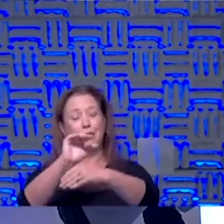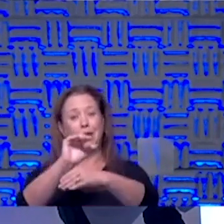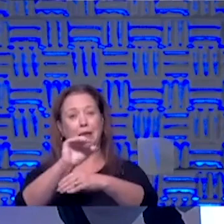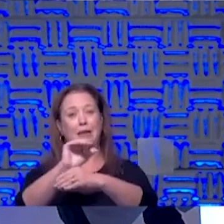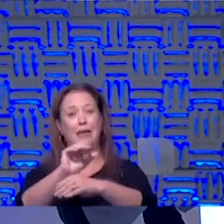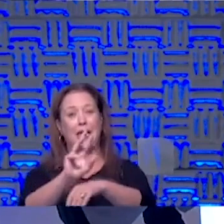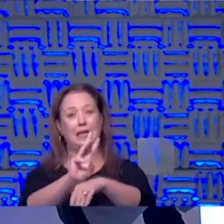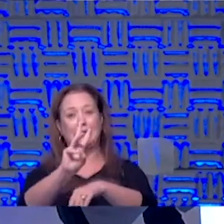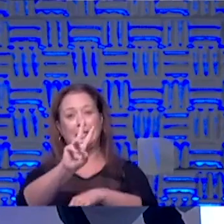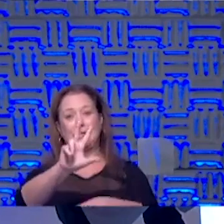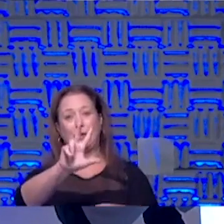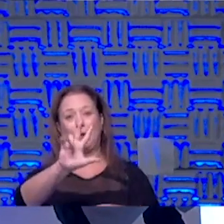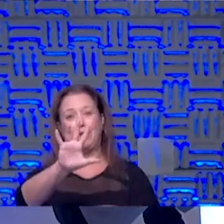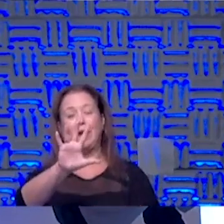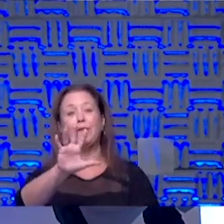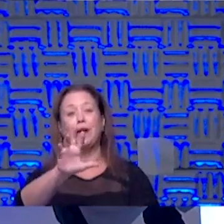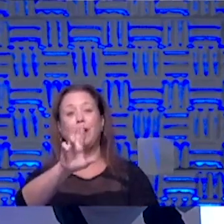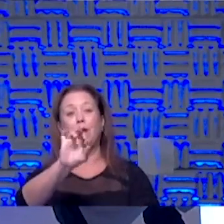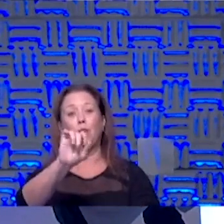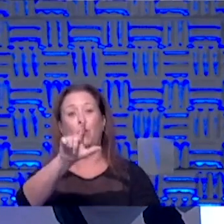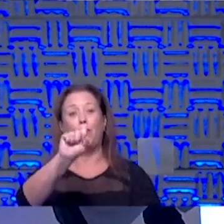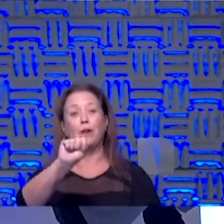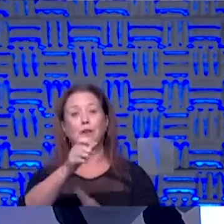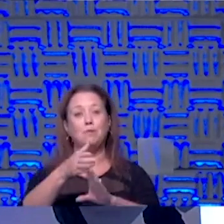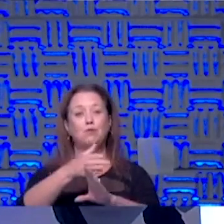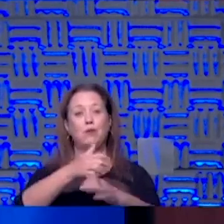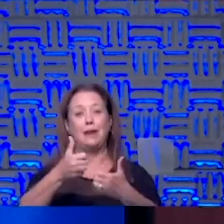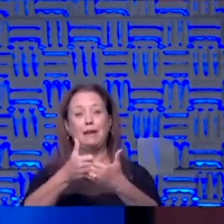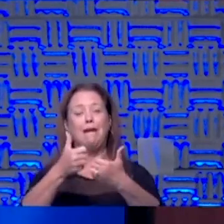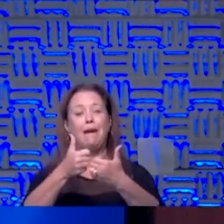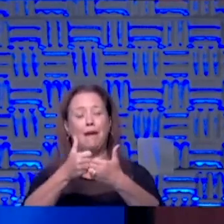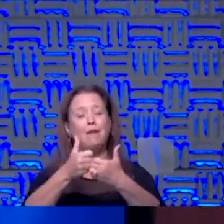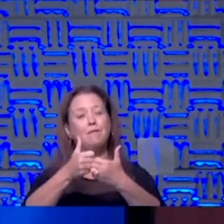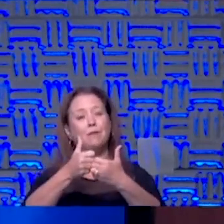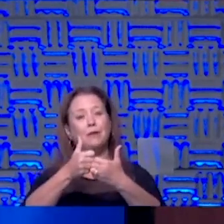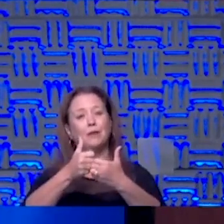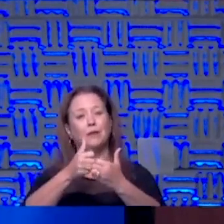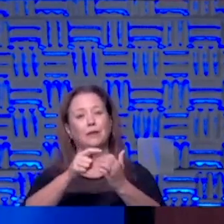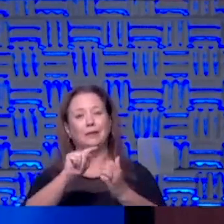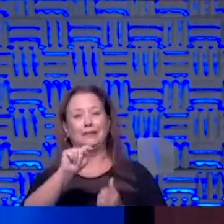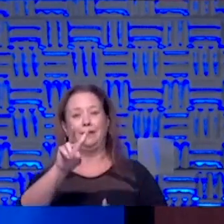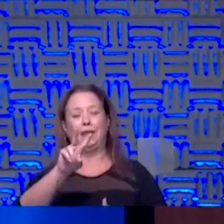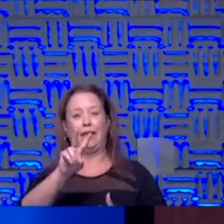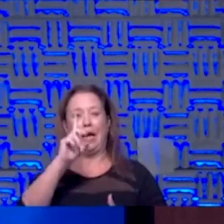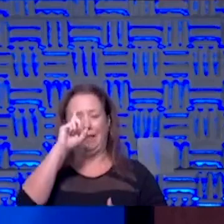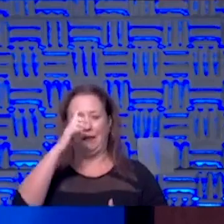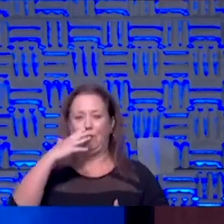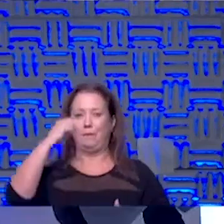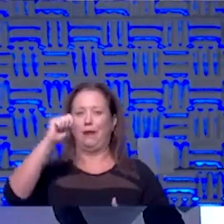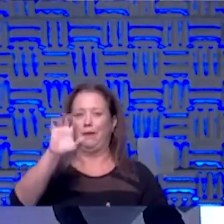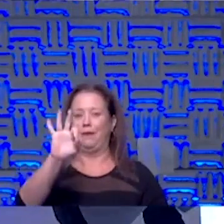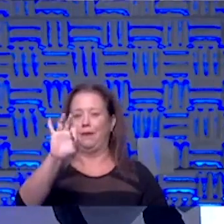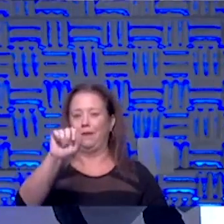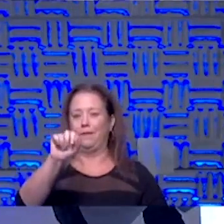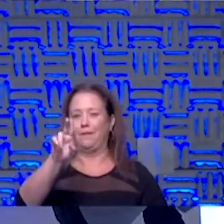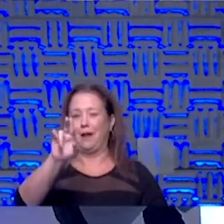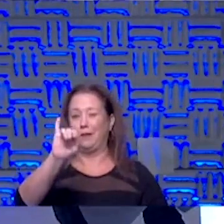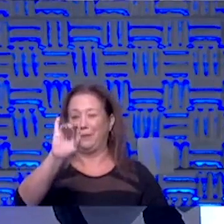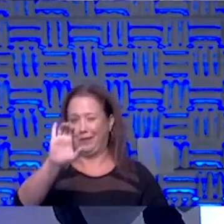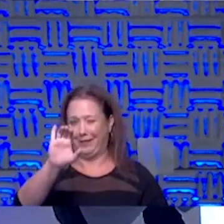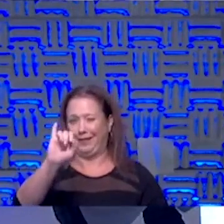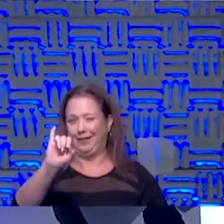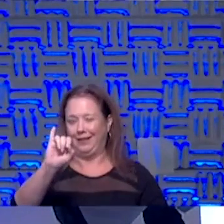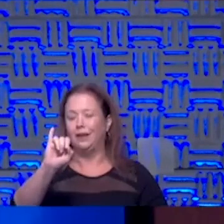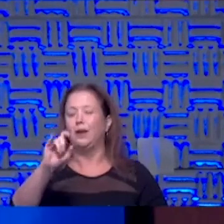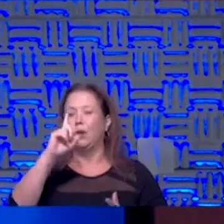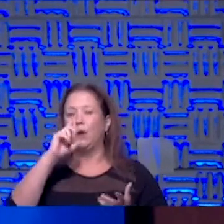at 6:35 on the Royals pregame show. I think we're better than Fauci. It's what do you phenomenal. Think, Bach? Yeah, it's absolutely. so much better. We